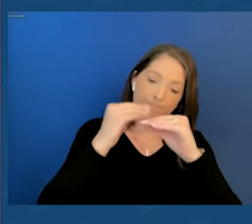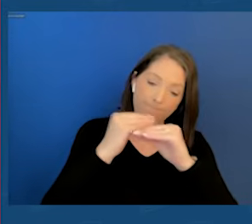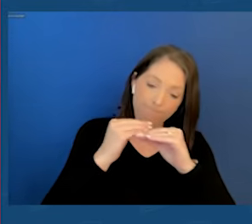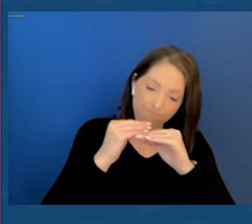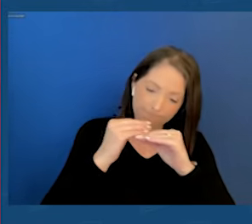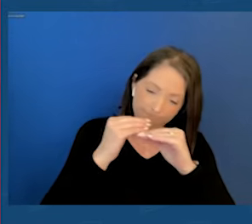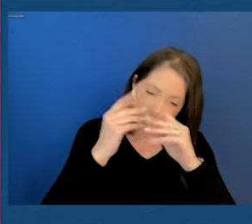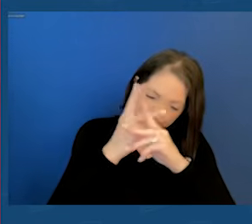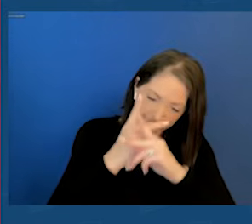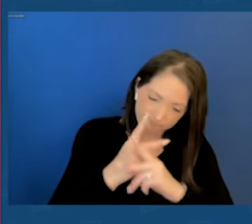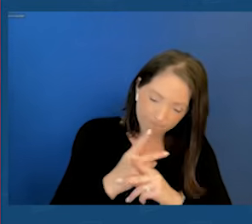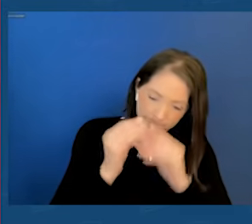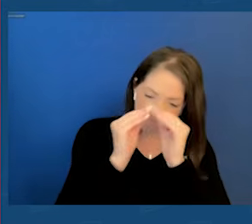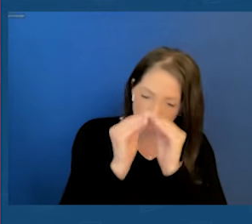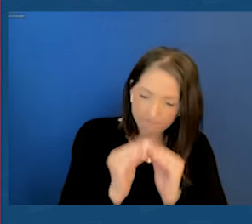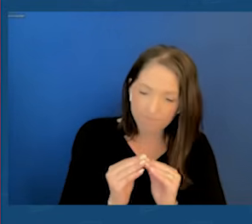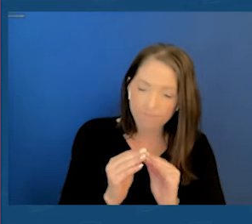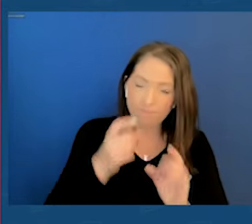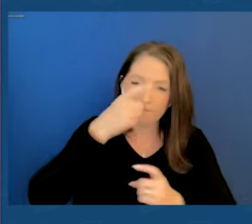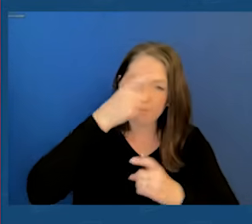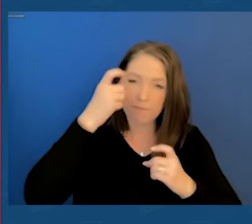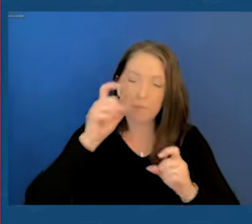Let us declare this moment